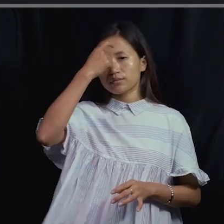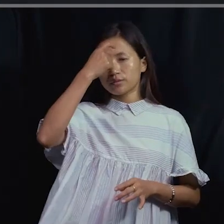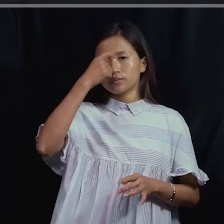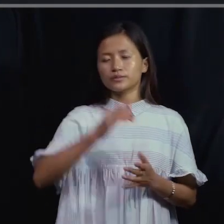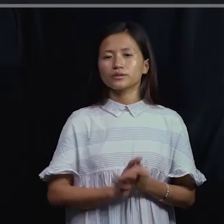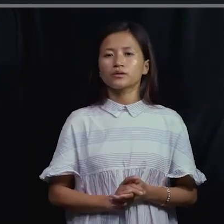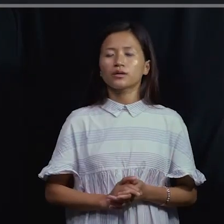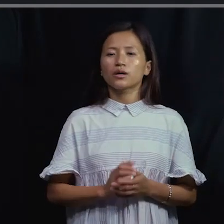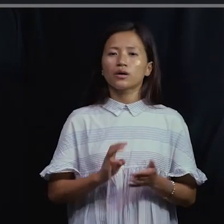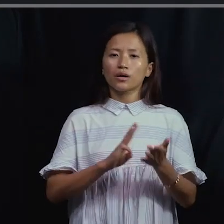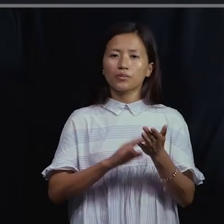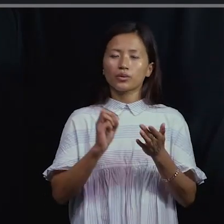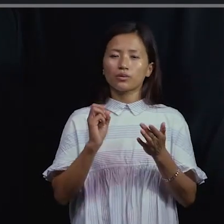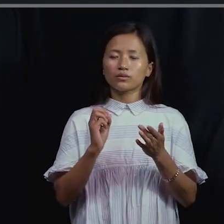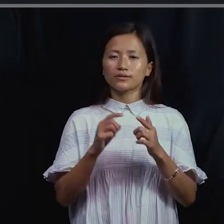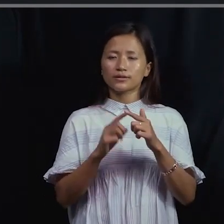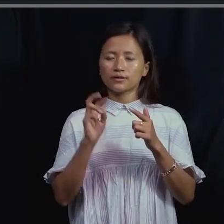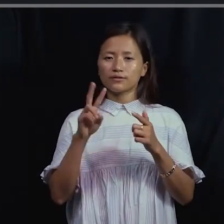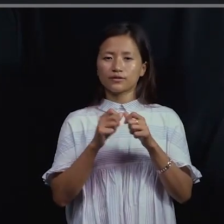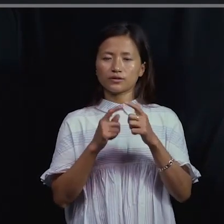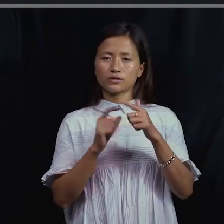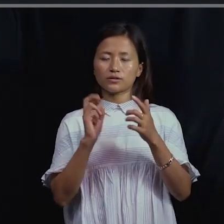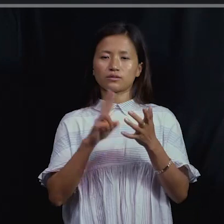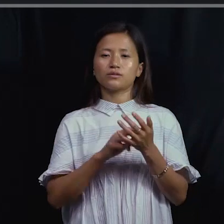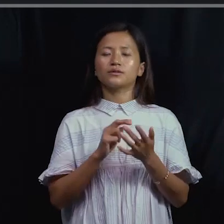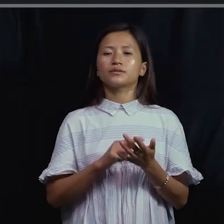then motivation is also really important. And then